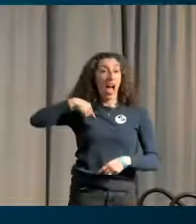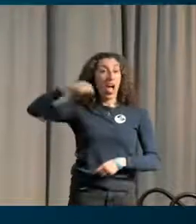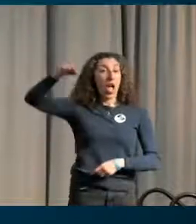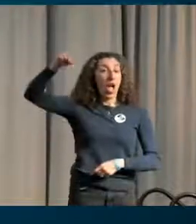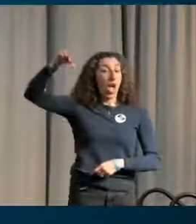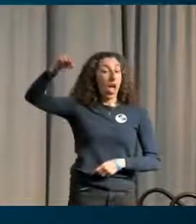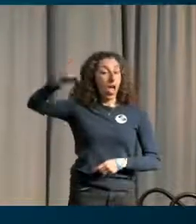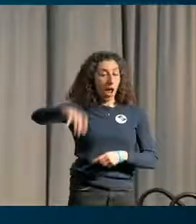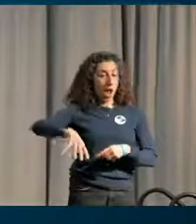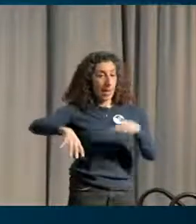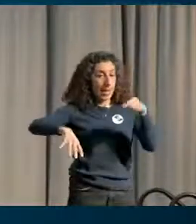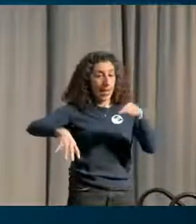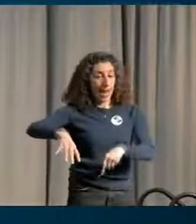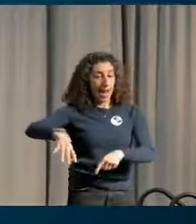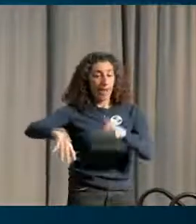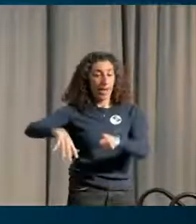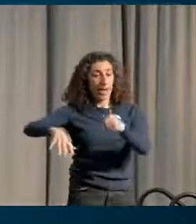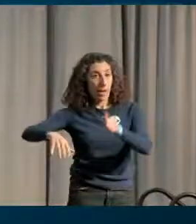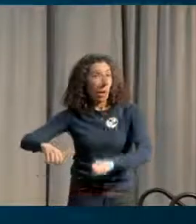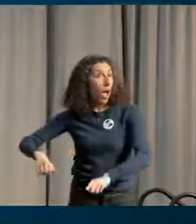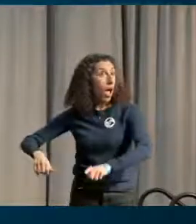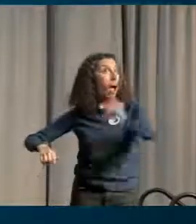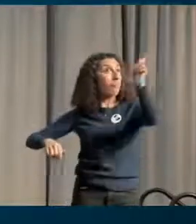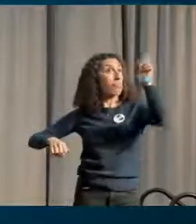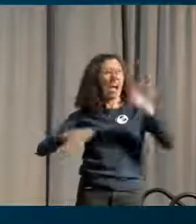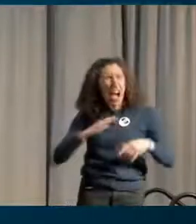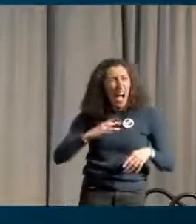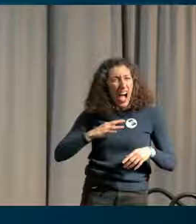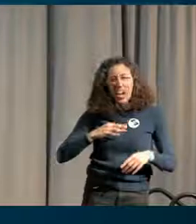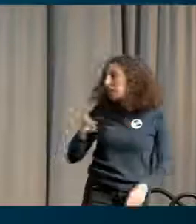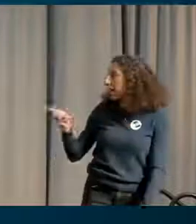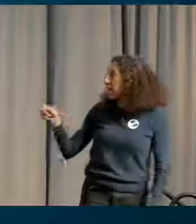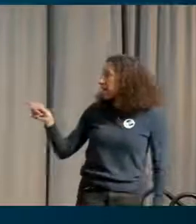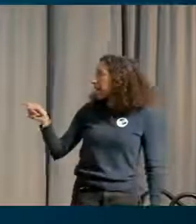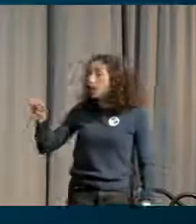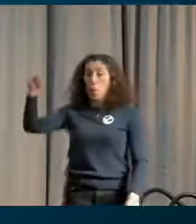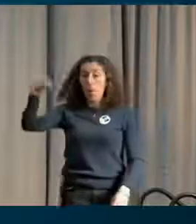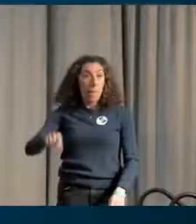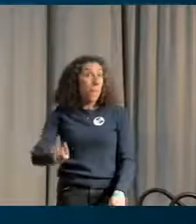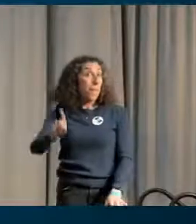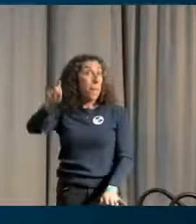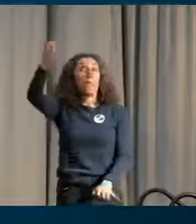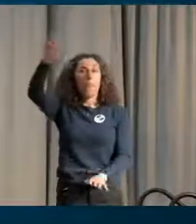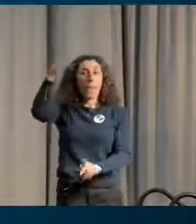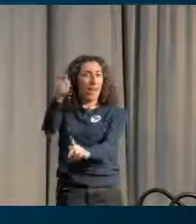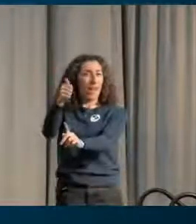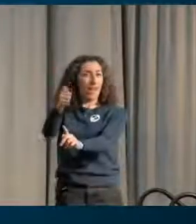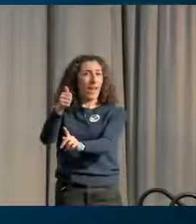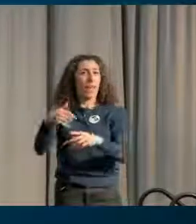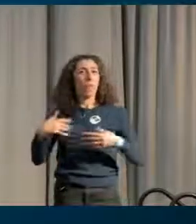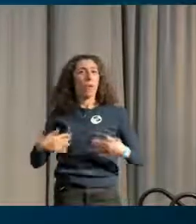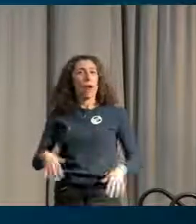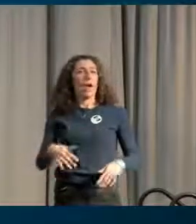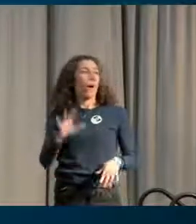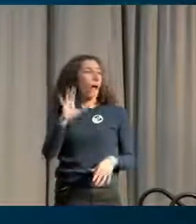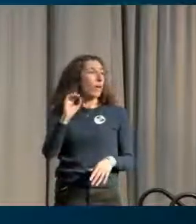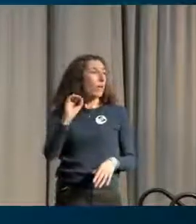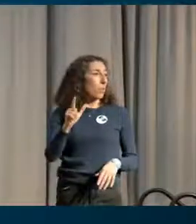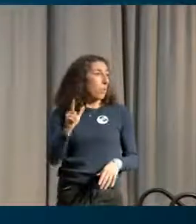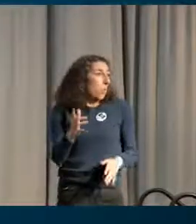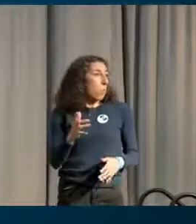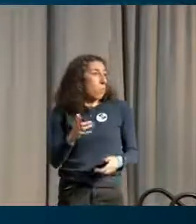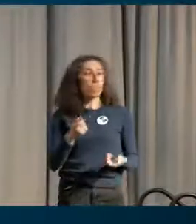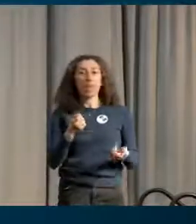Wow, right? So you're actually able to see this go up because we're pushing that air down. I'm going to leave that there for one moment. I'm